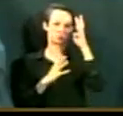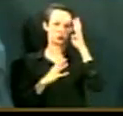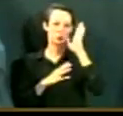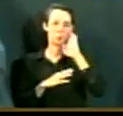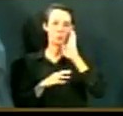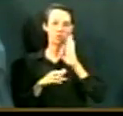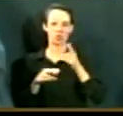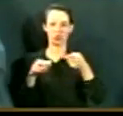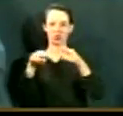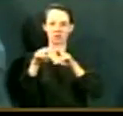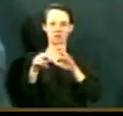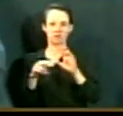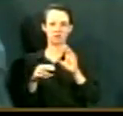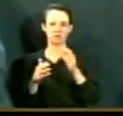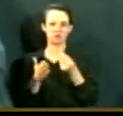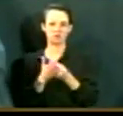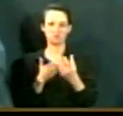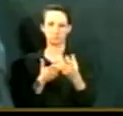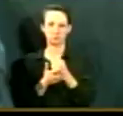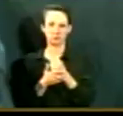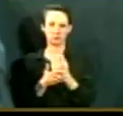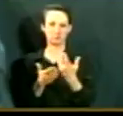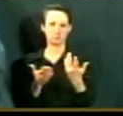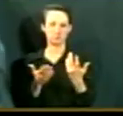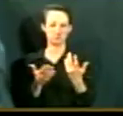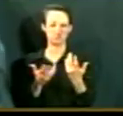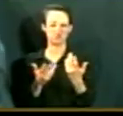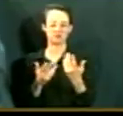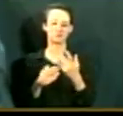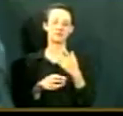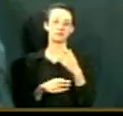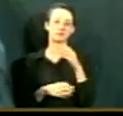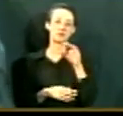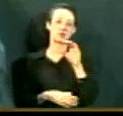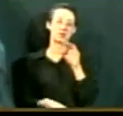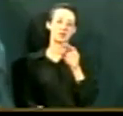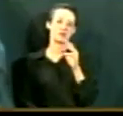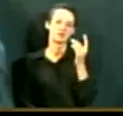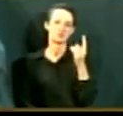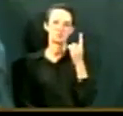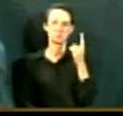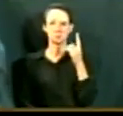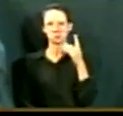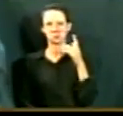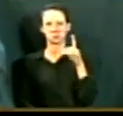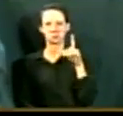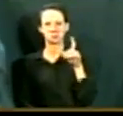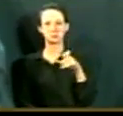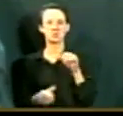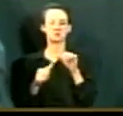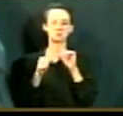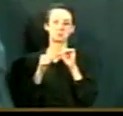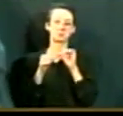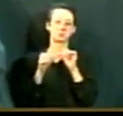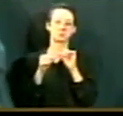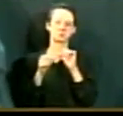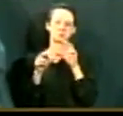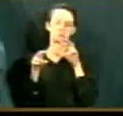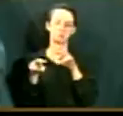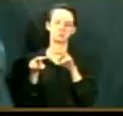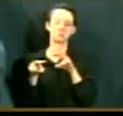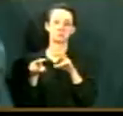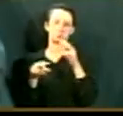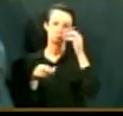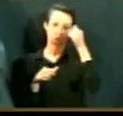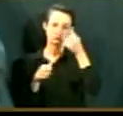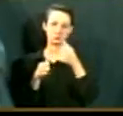high. Mr. Spencer may have a better idea of that, but I think that's just something that we need to keep in mind. Yes, I think the board needs